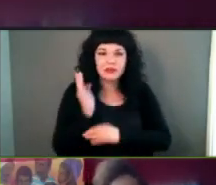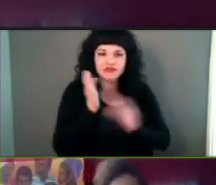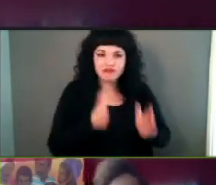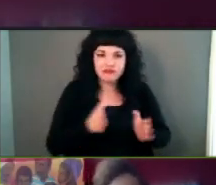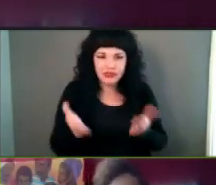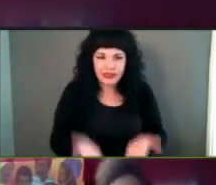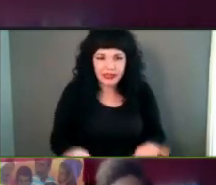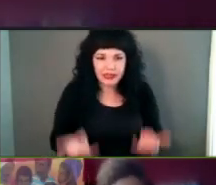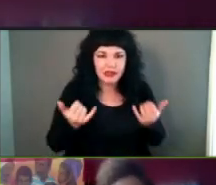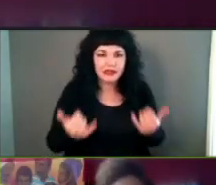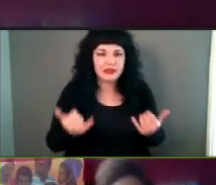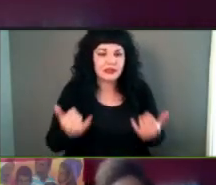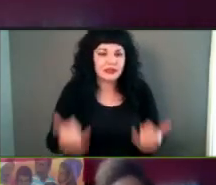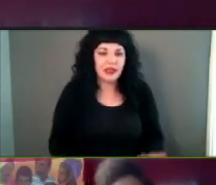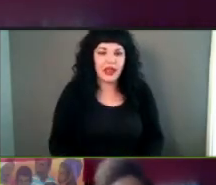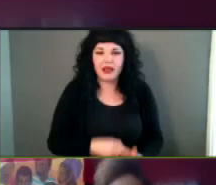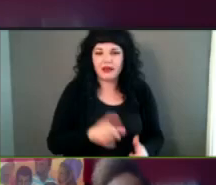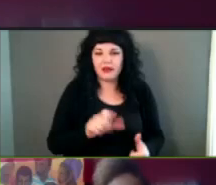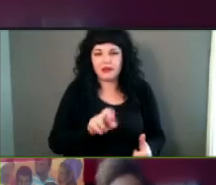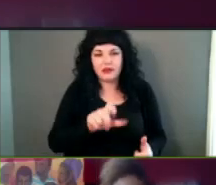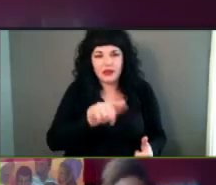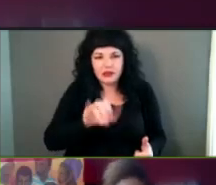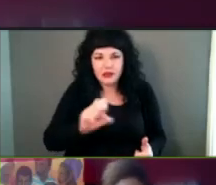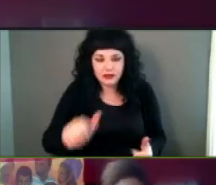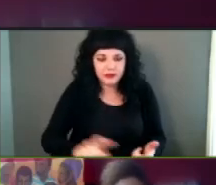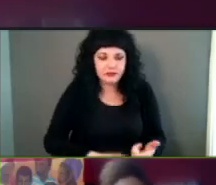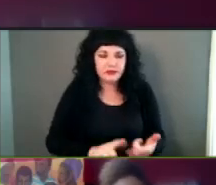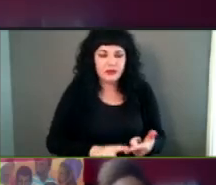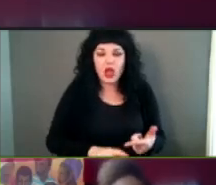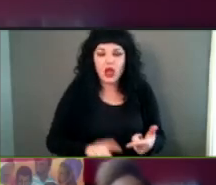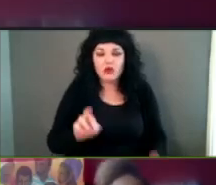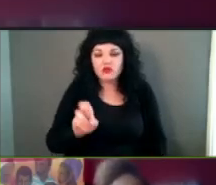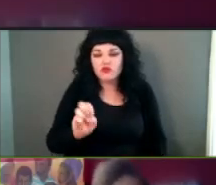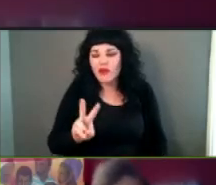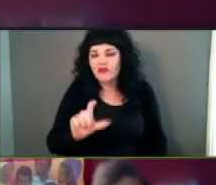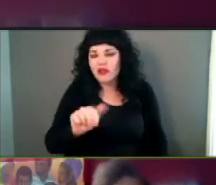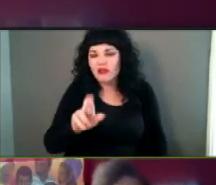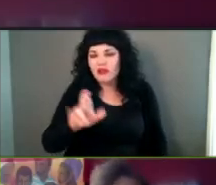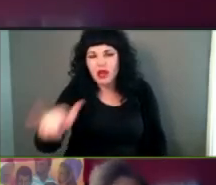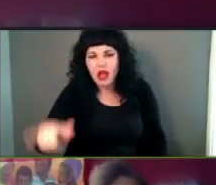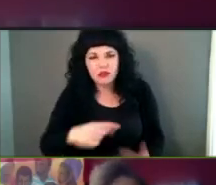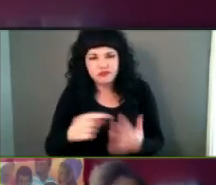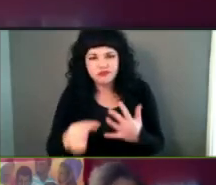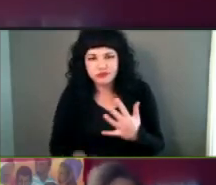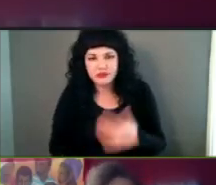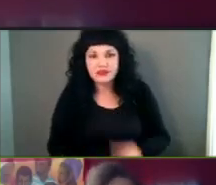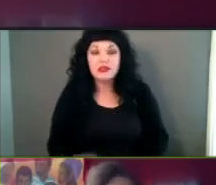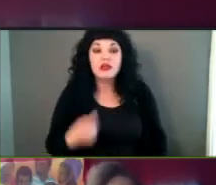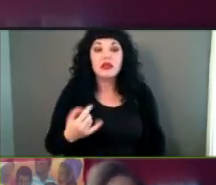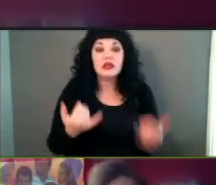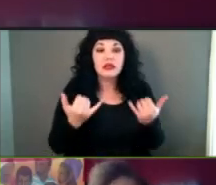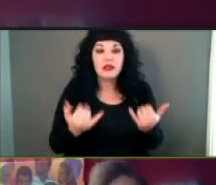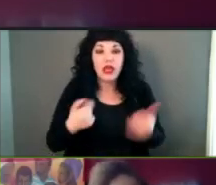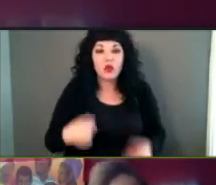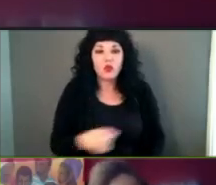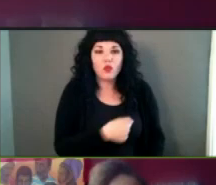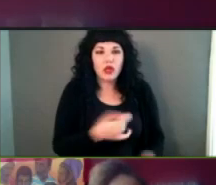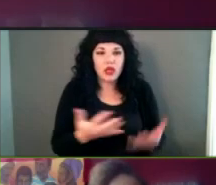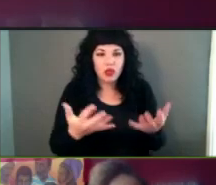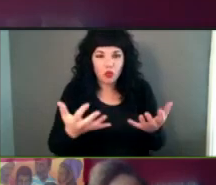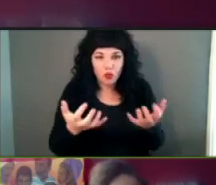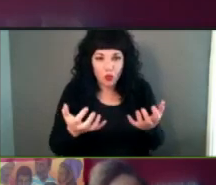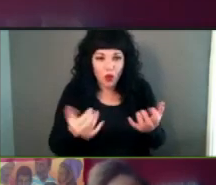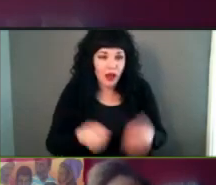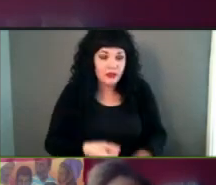Dr. Chandra Marshall. We'd like to, at this point, make sure that we open up to hear from you. Again, if you would